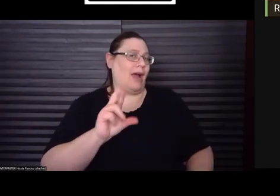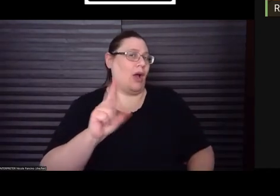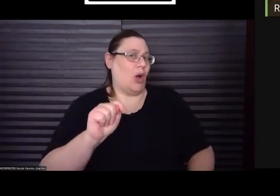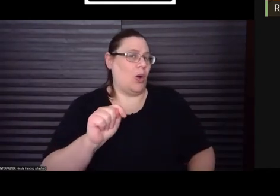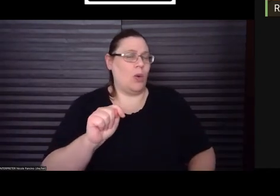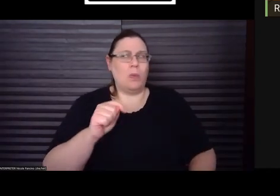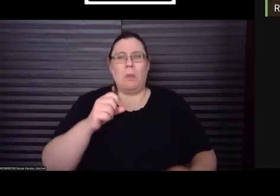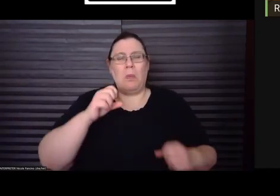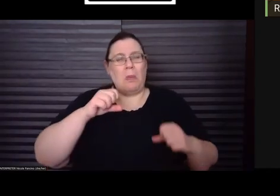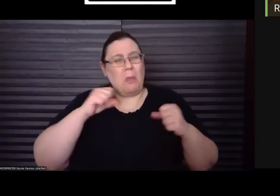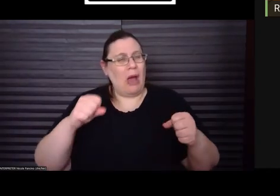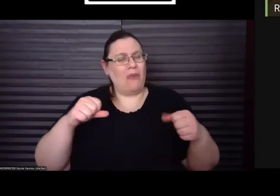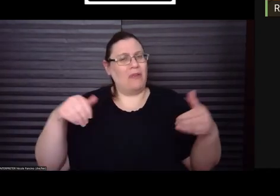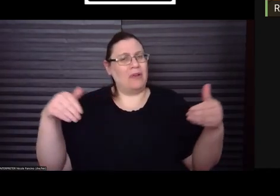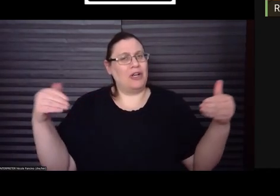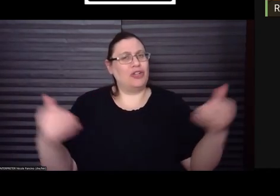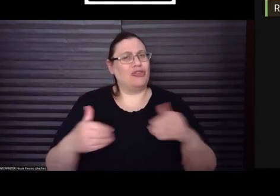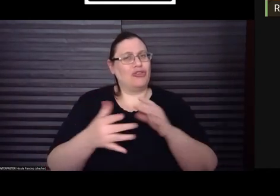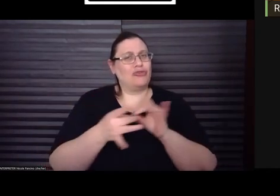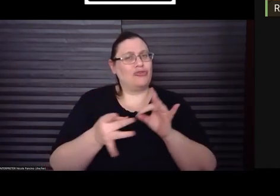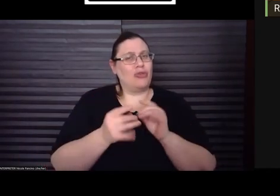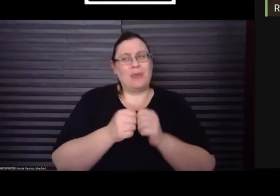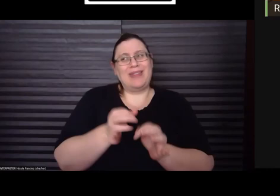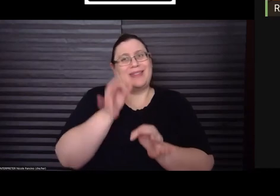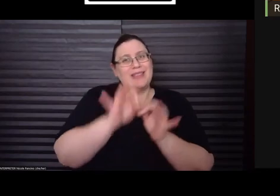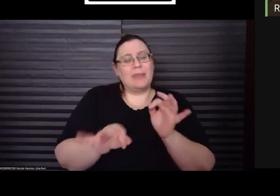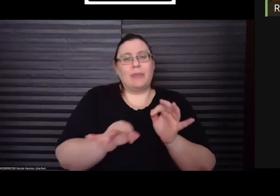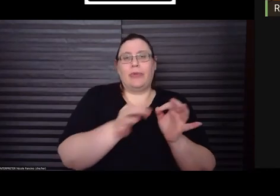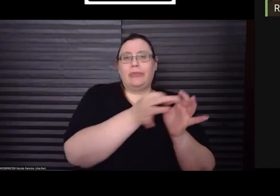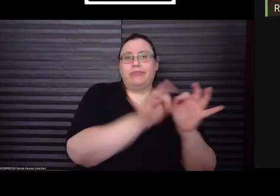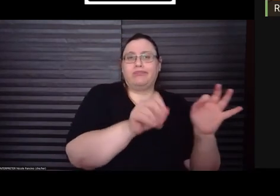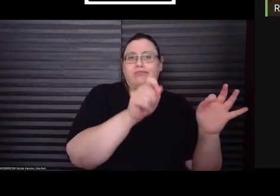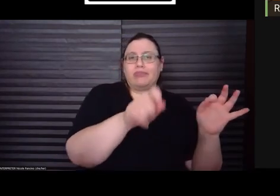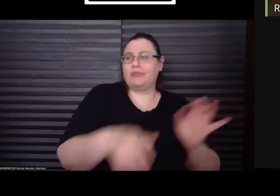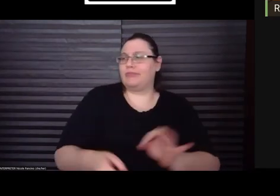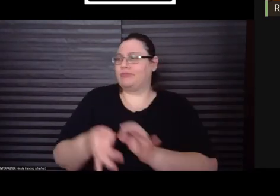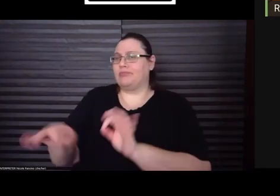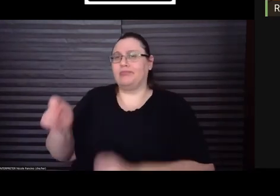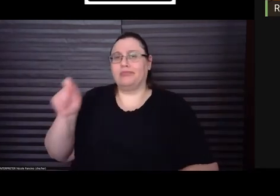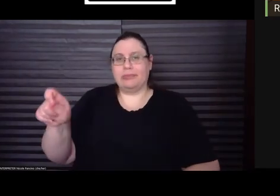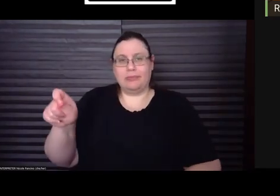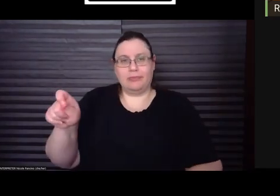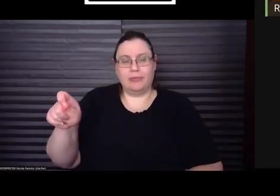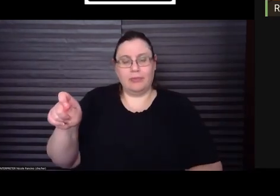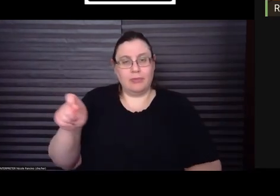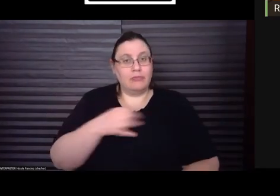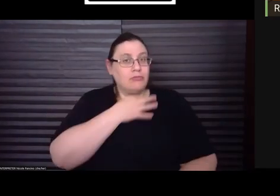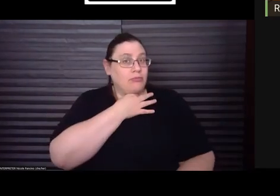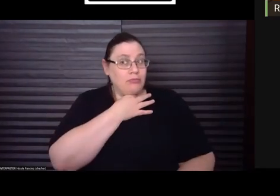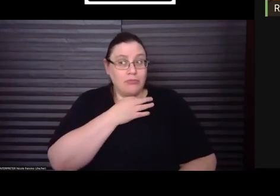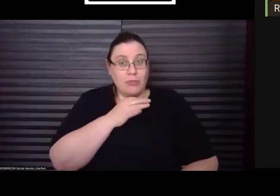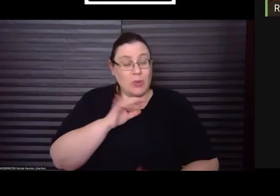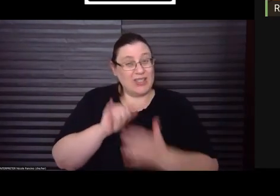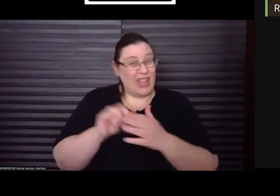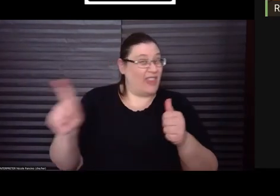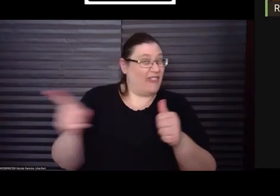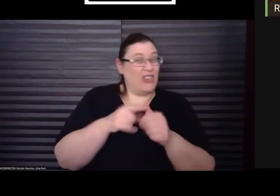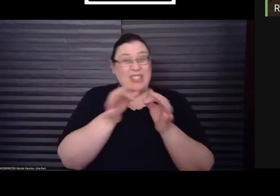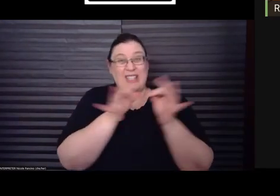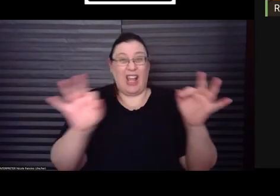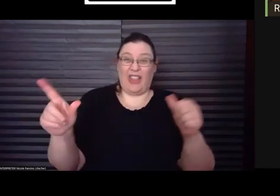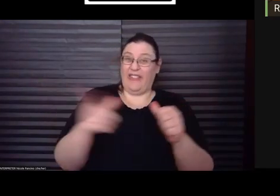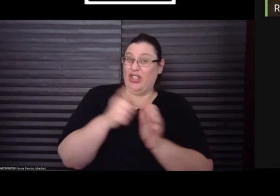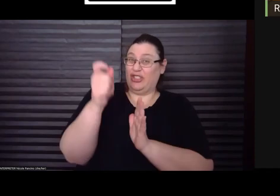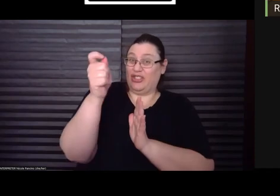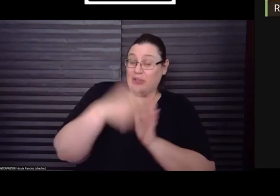those powerful introductions to story just with a very simple statement. And I'm curious if those were the first lines of your